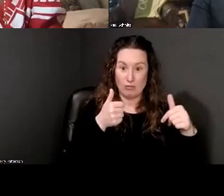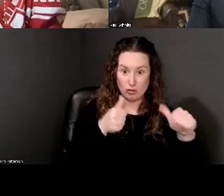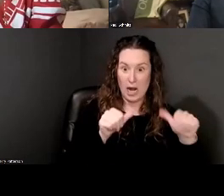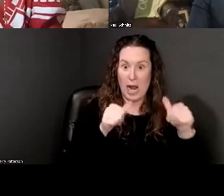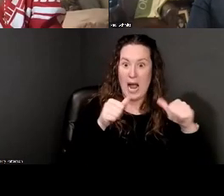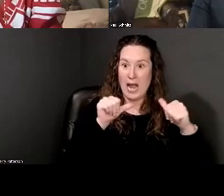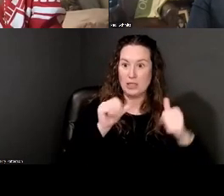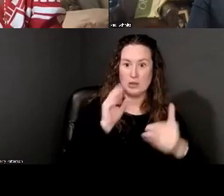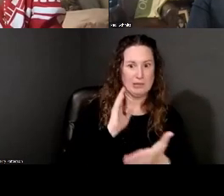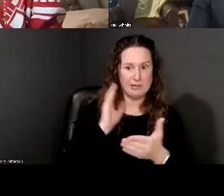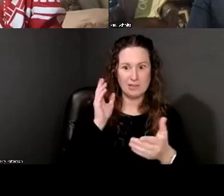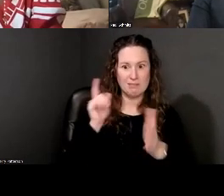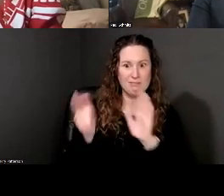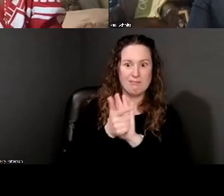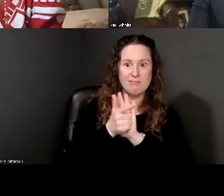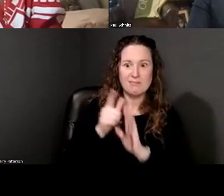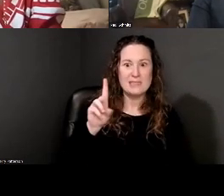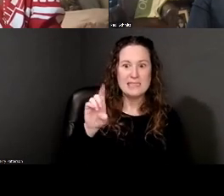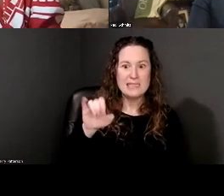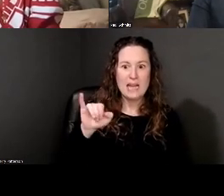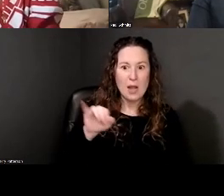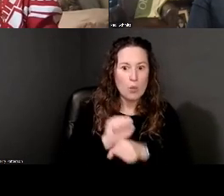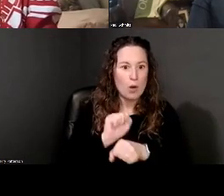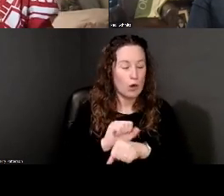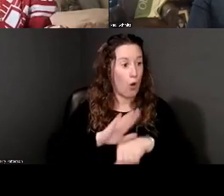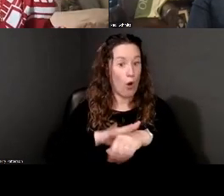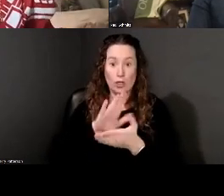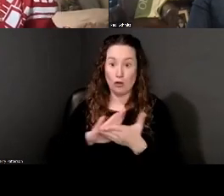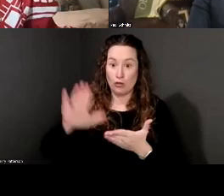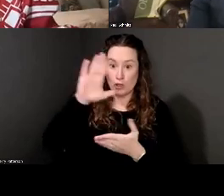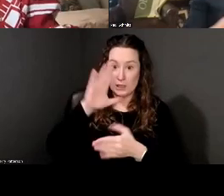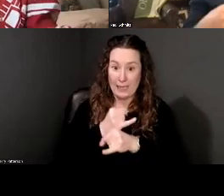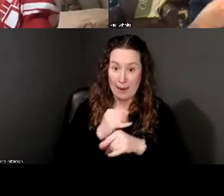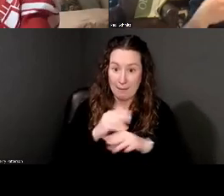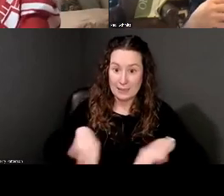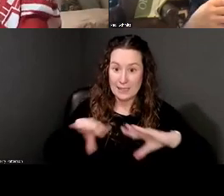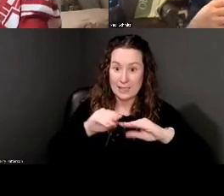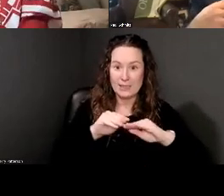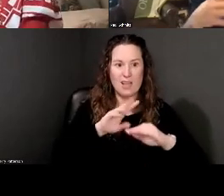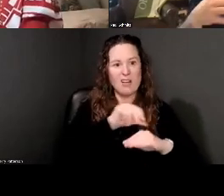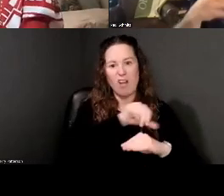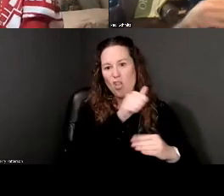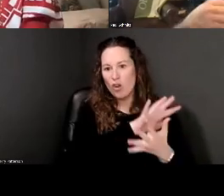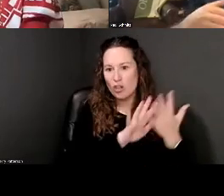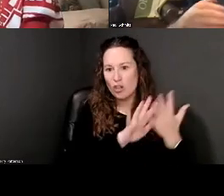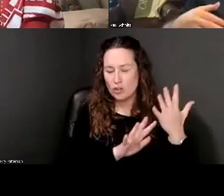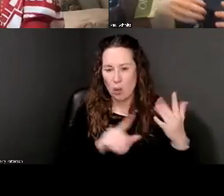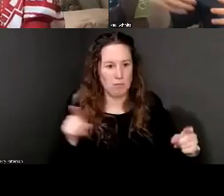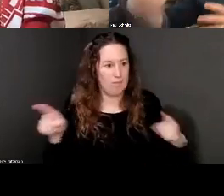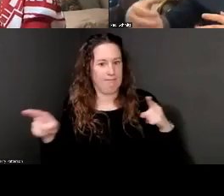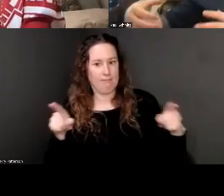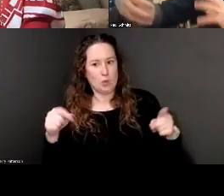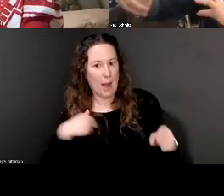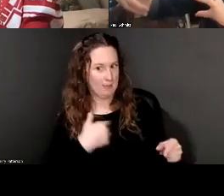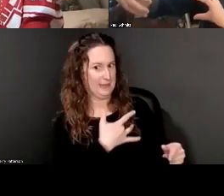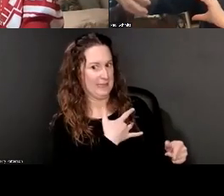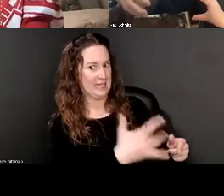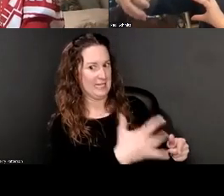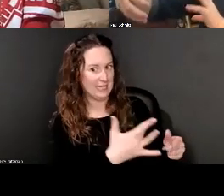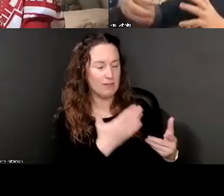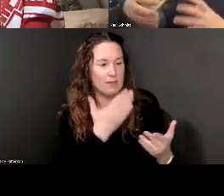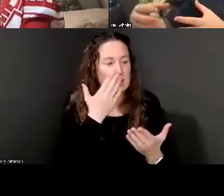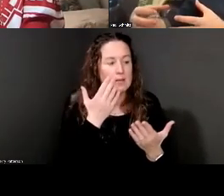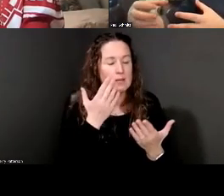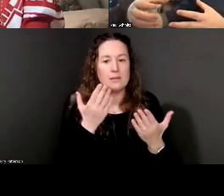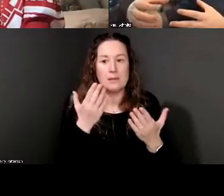DEI work at the campuses and other places. And so I have a sensitivity to that, which is different than communities where